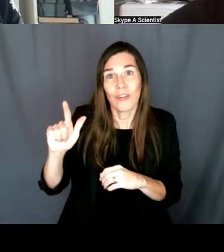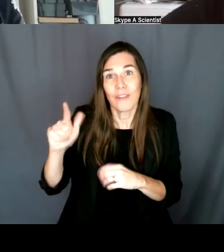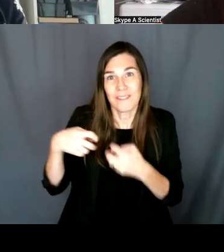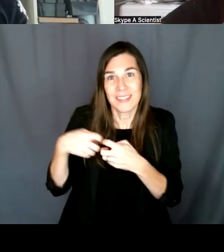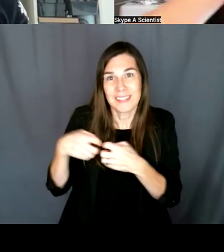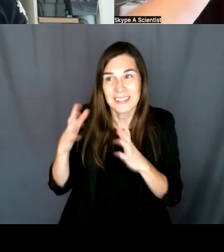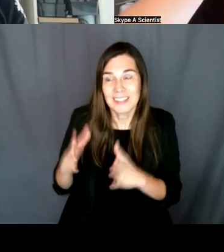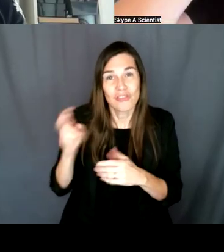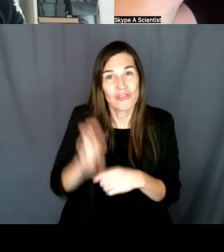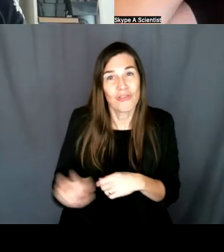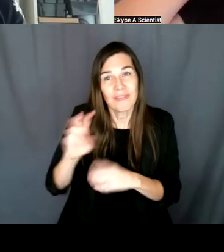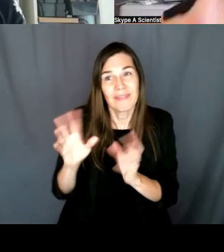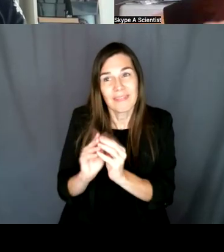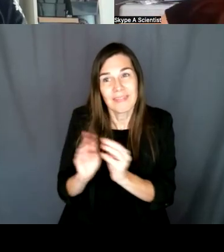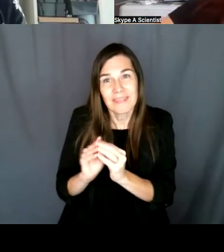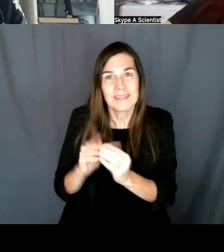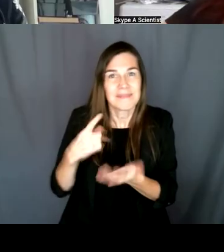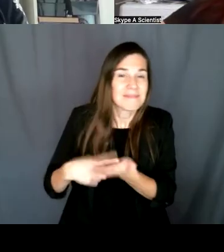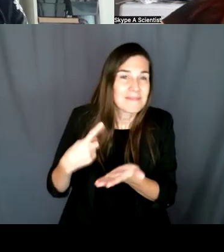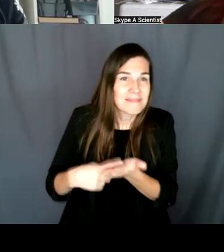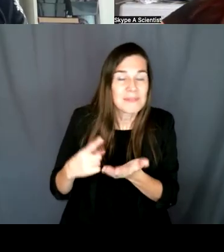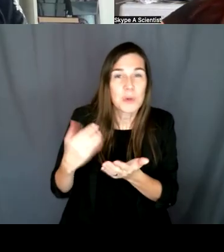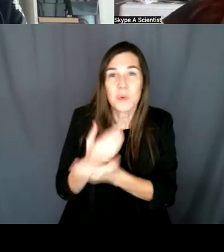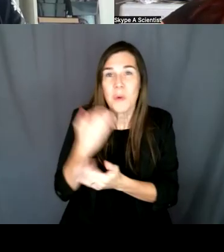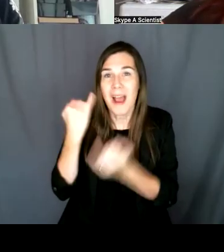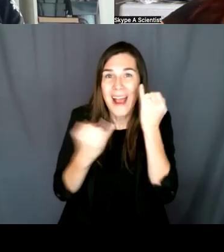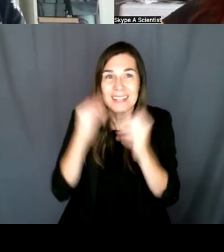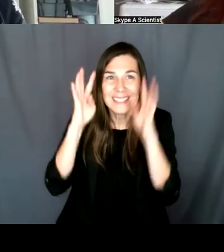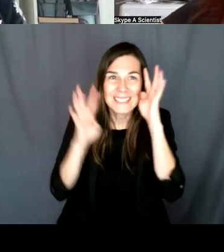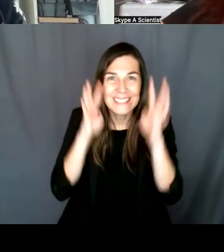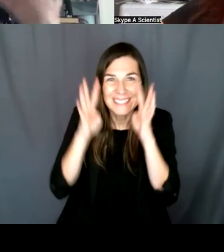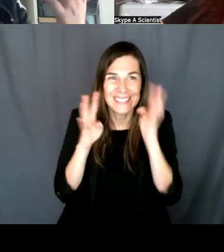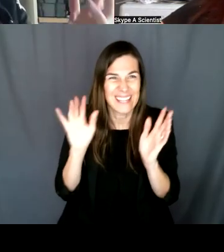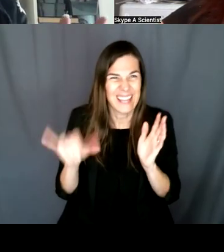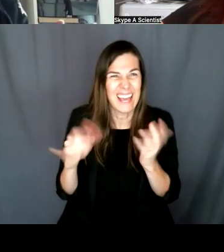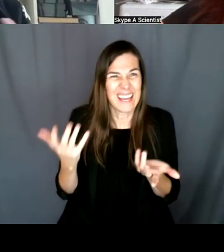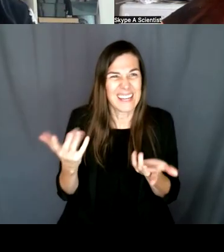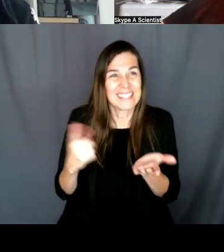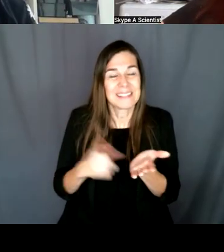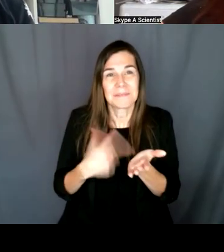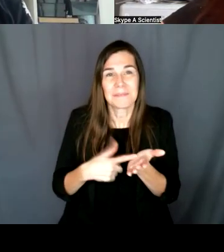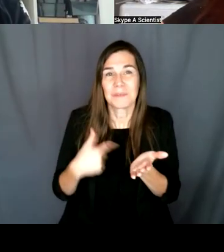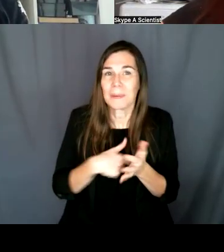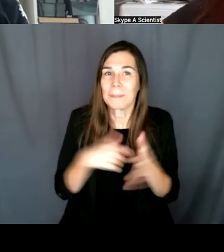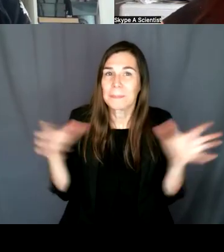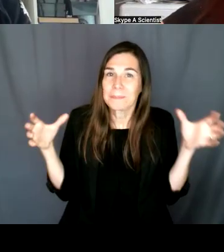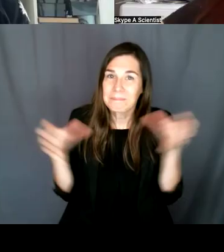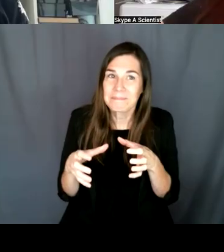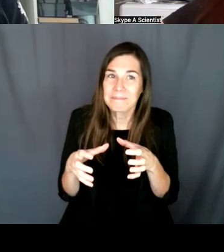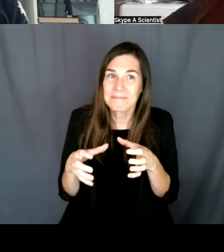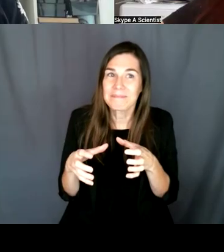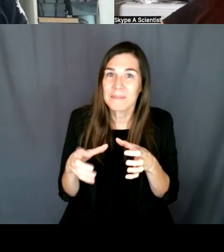talk together and work on new ideas. Sometimes we have just meetups in really